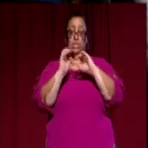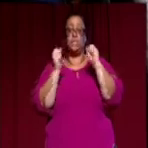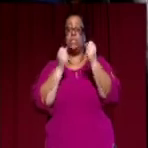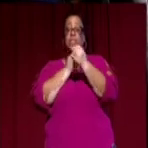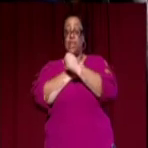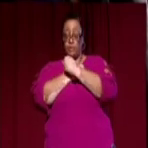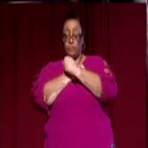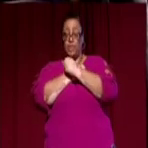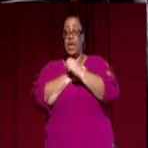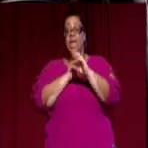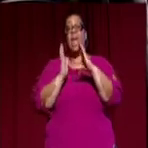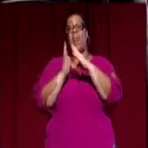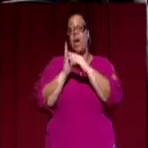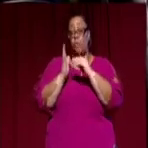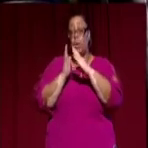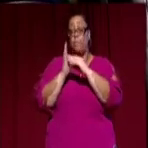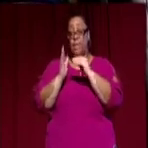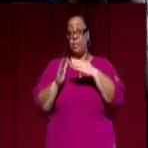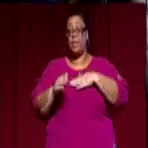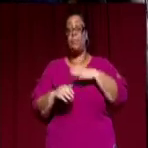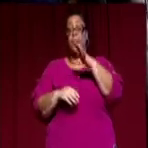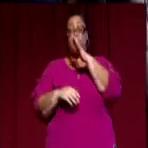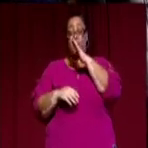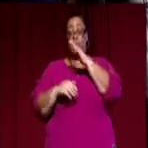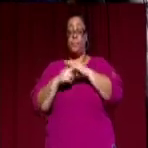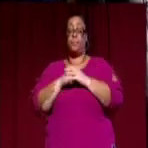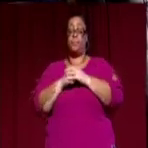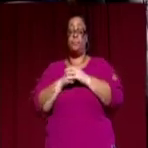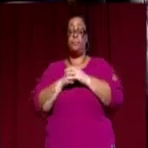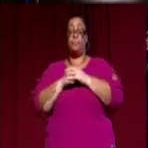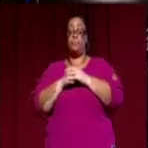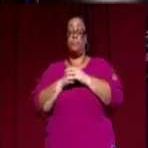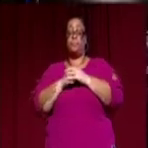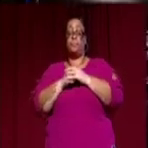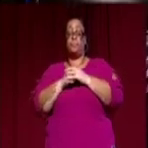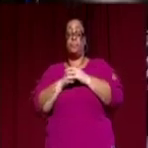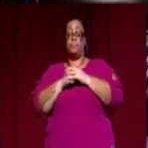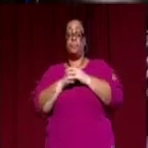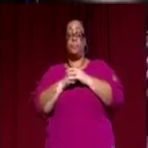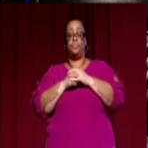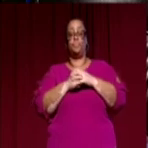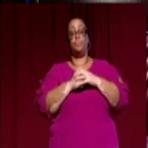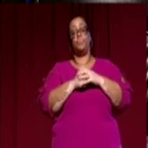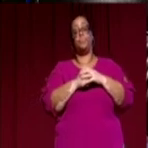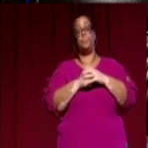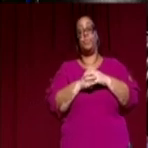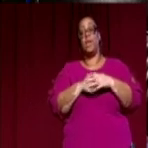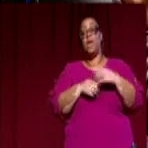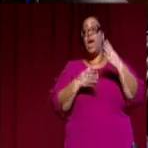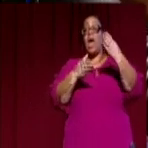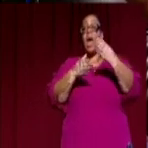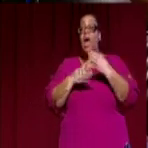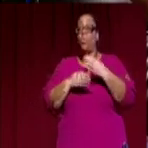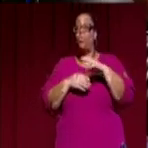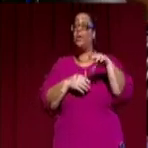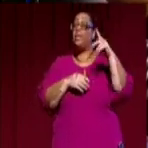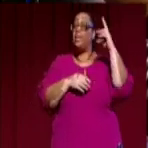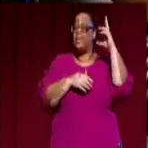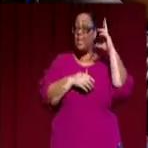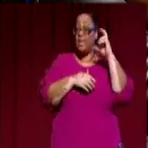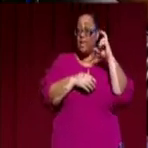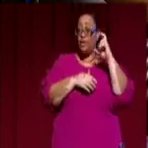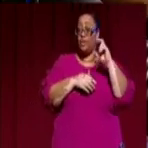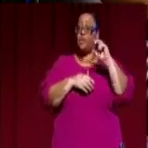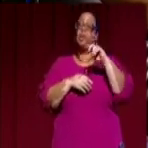mom. And that was when I started singing at three. Well, I'm not discriminating, Lachelle, but I do want to hear a bar of